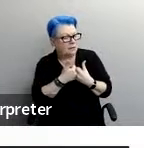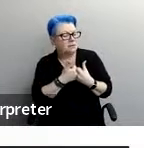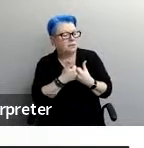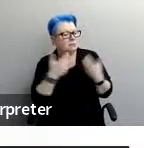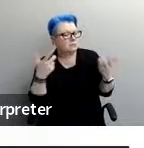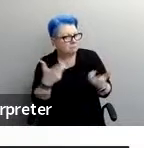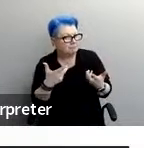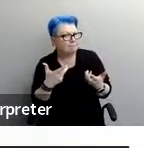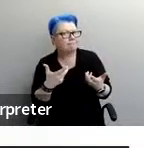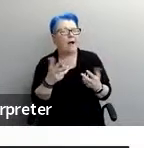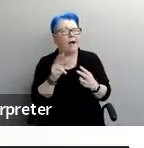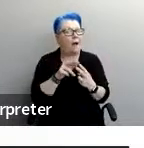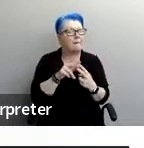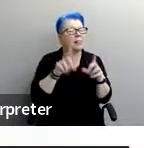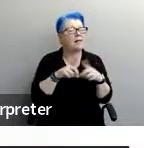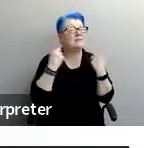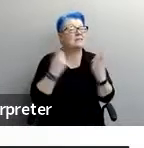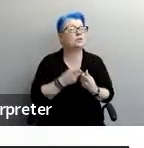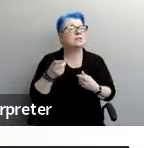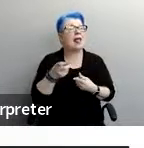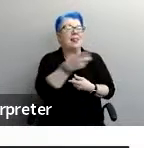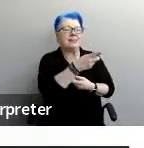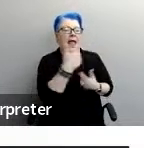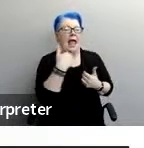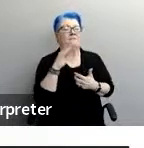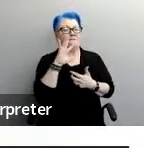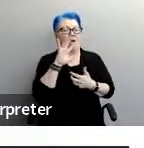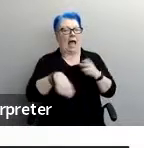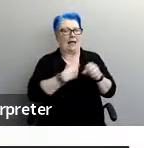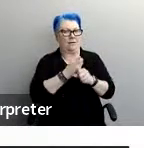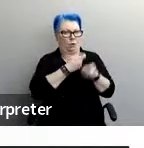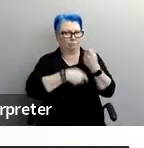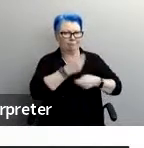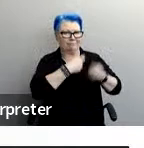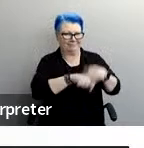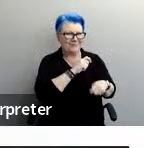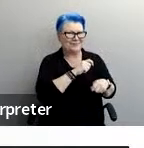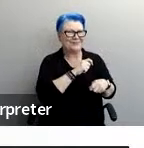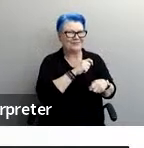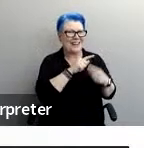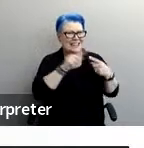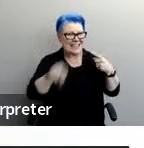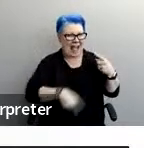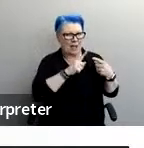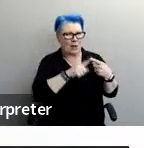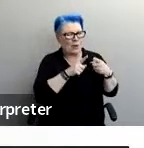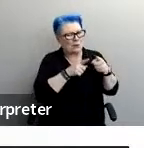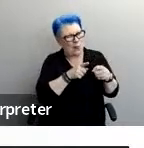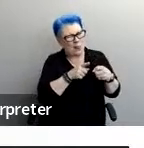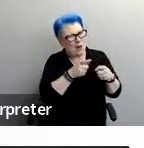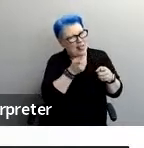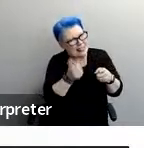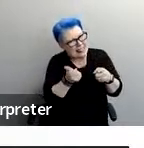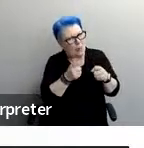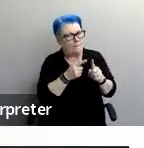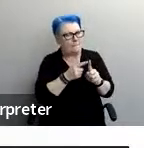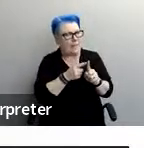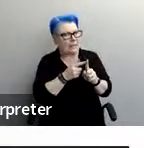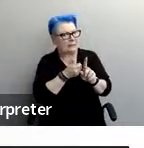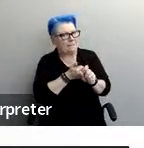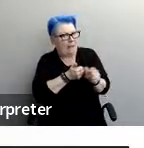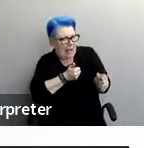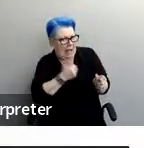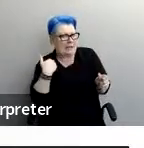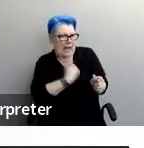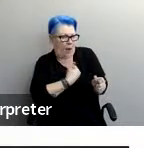is that a couple of our districts are on a 5-year refresh cycle, so they're falling just slightly outside of the window that we set as our own